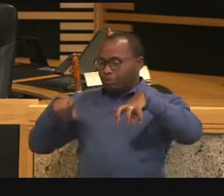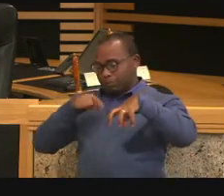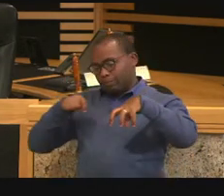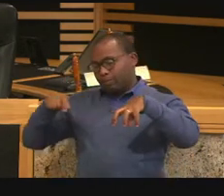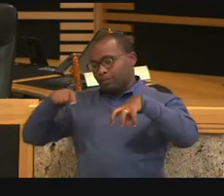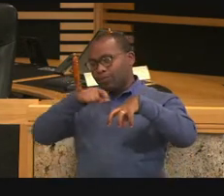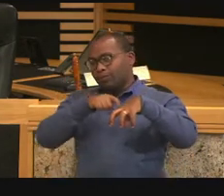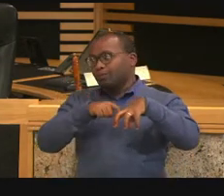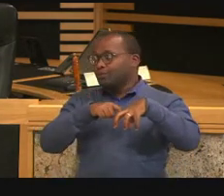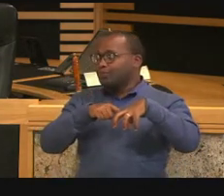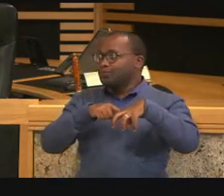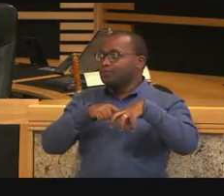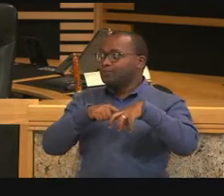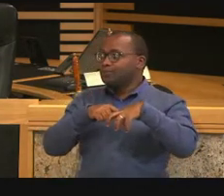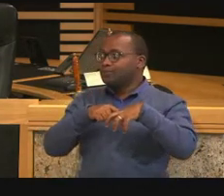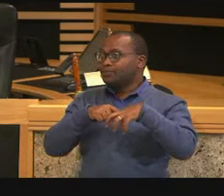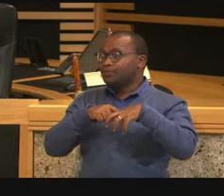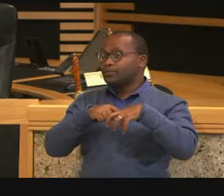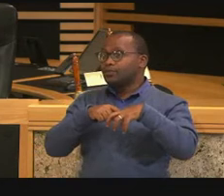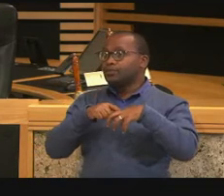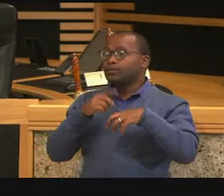on the other side of the Kai River,